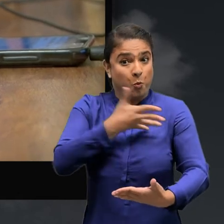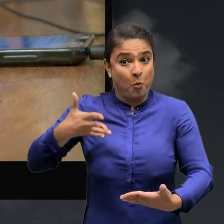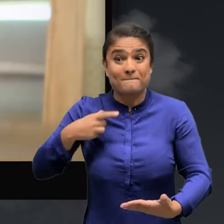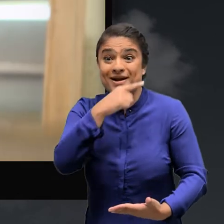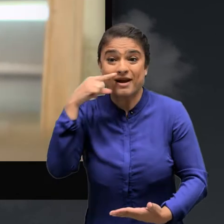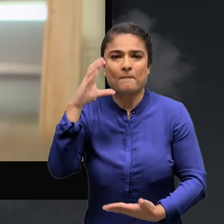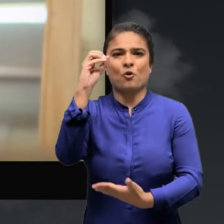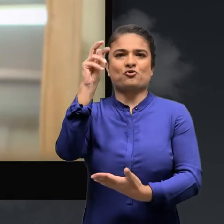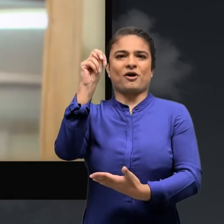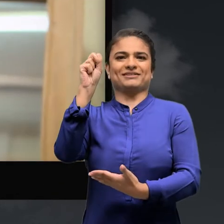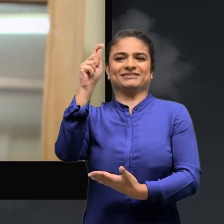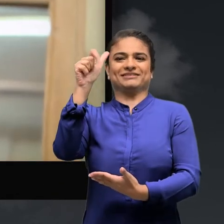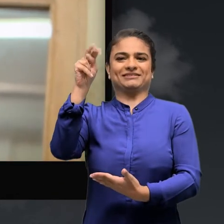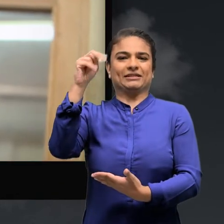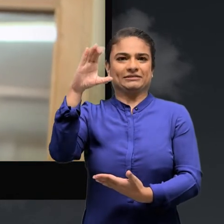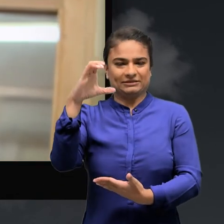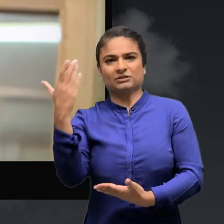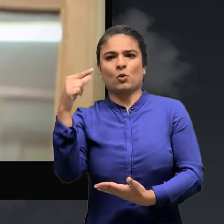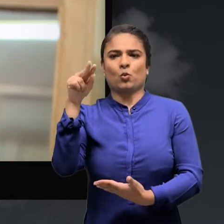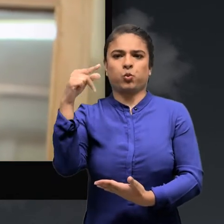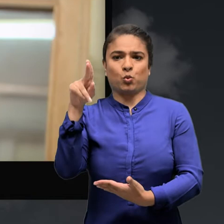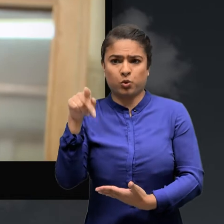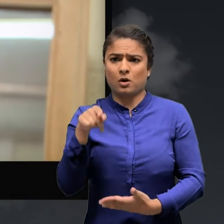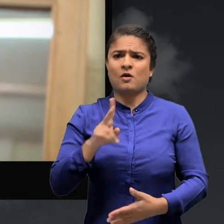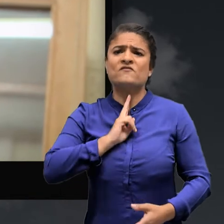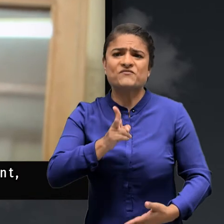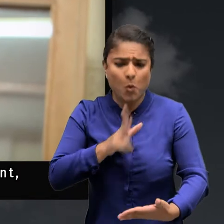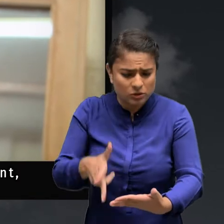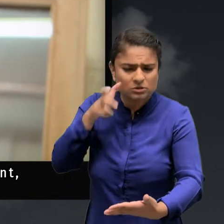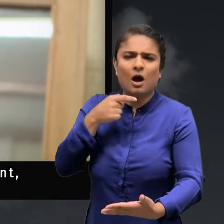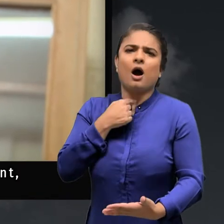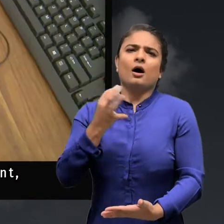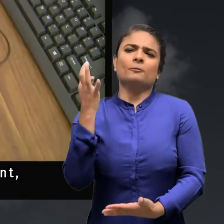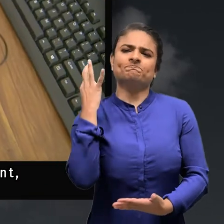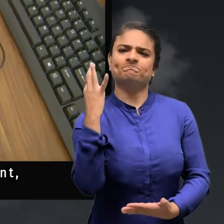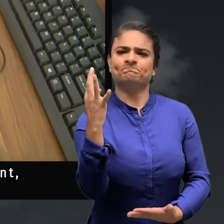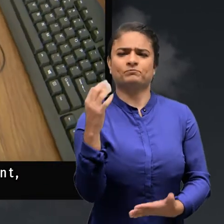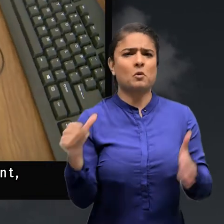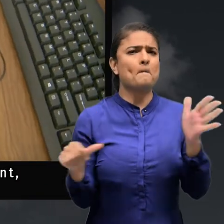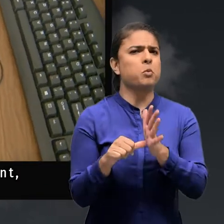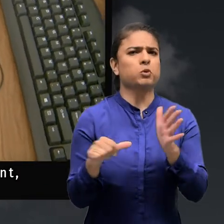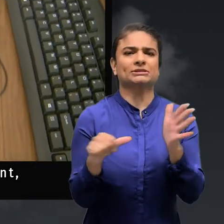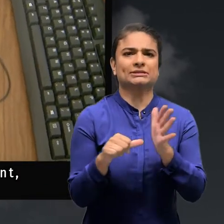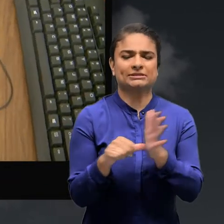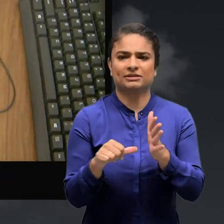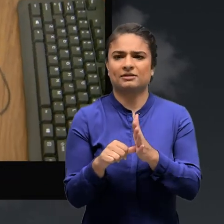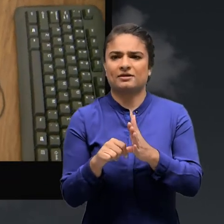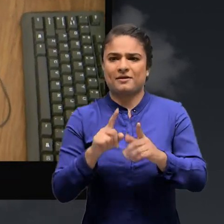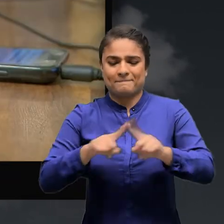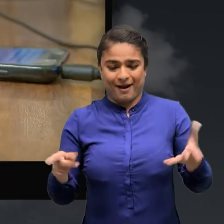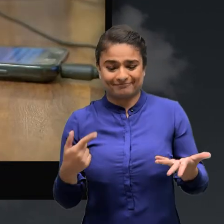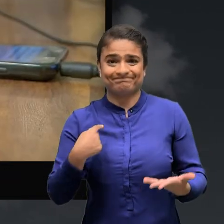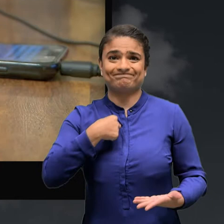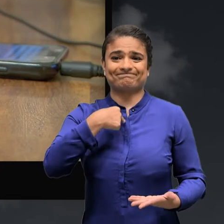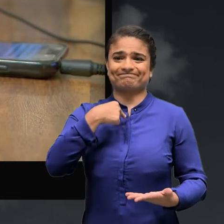in front of you is Constance Gugu Intuli. Having a voice is really important, because